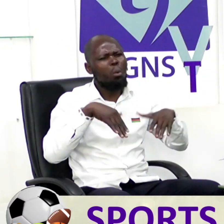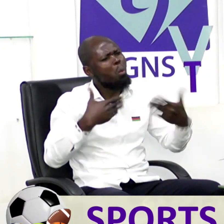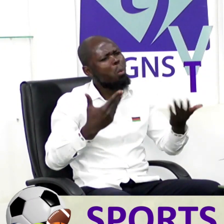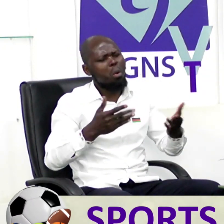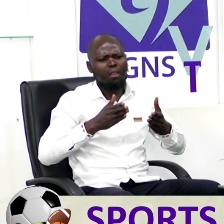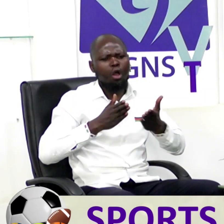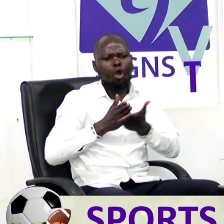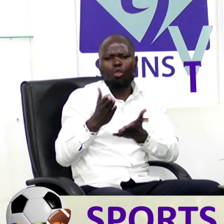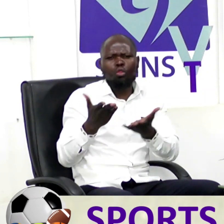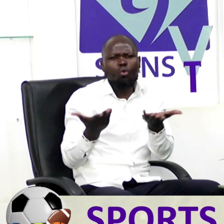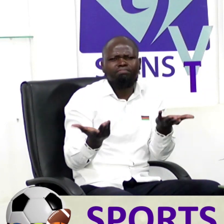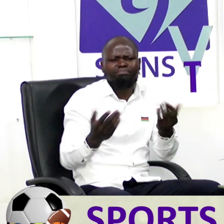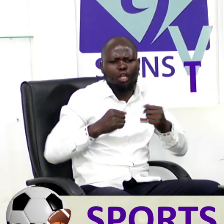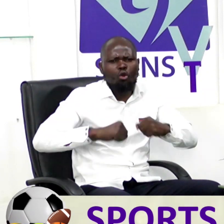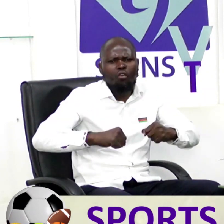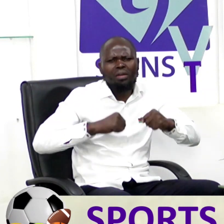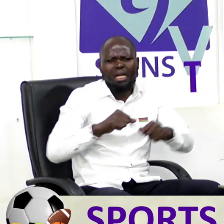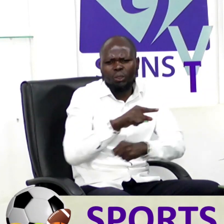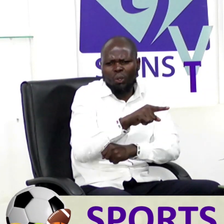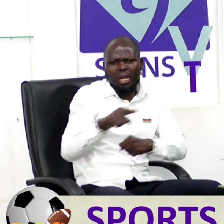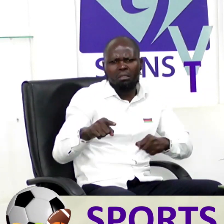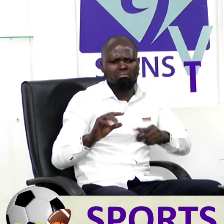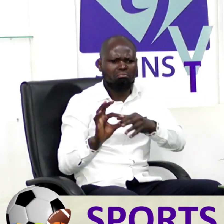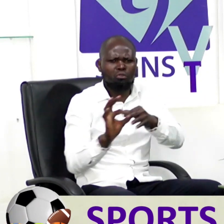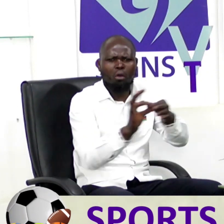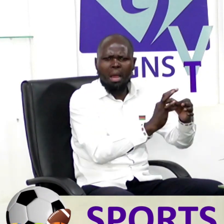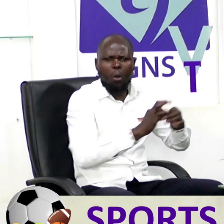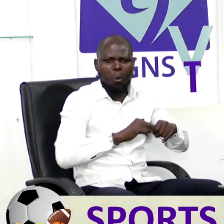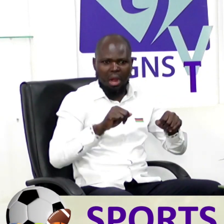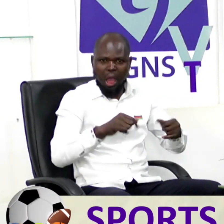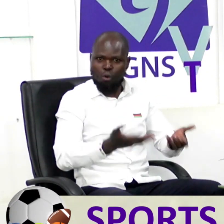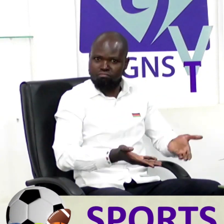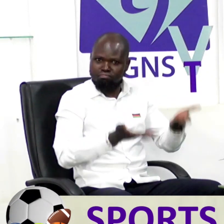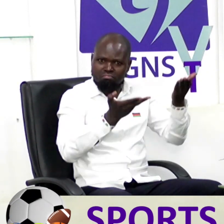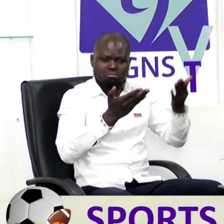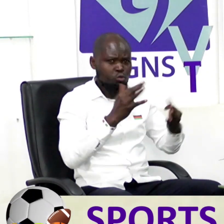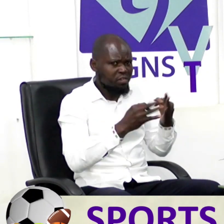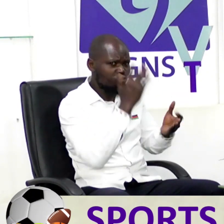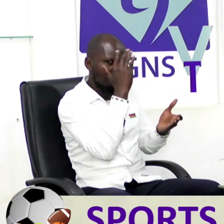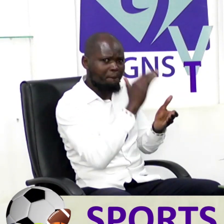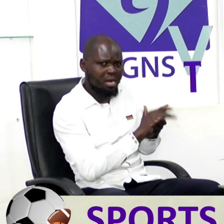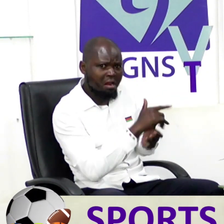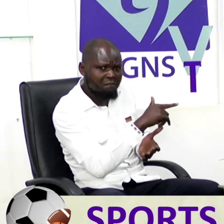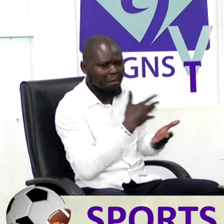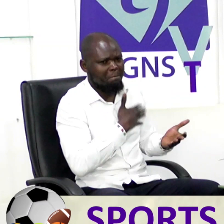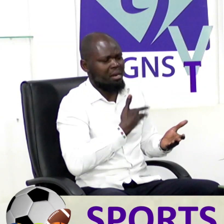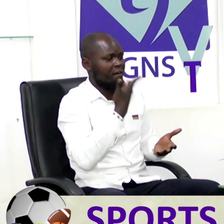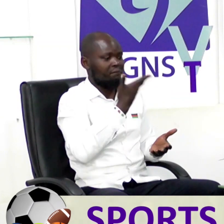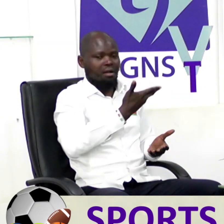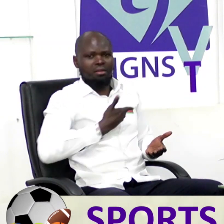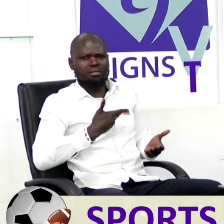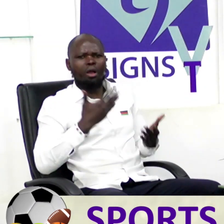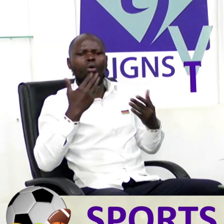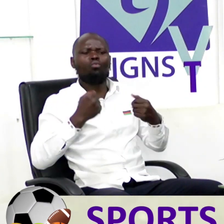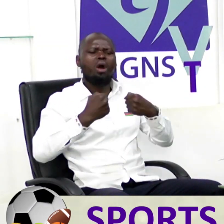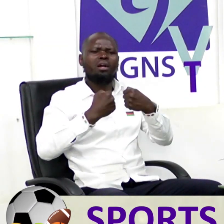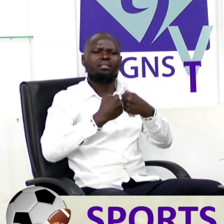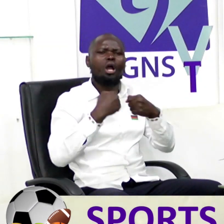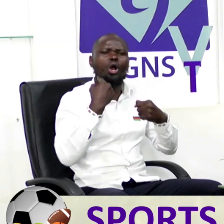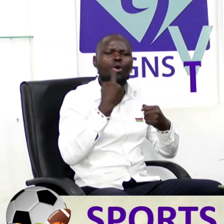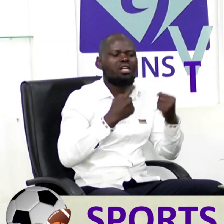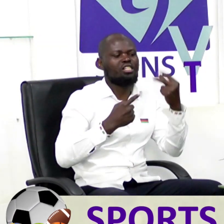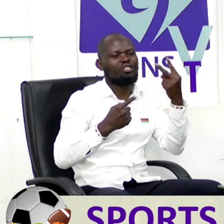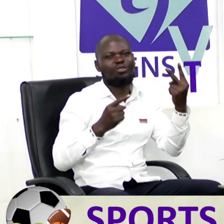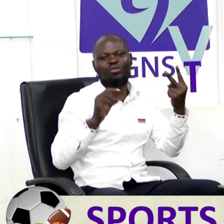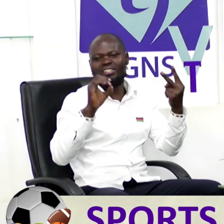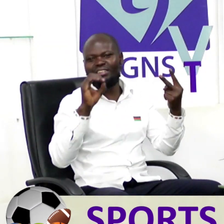high. The fans are really good. They have some good officials because they can cooperate and make the team good. So let